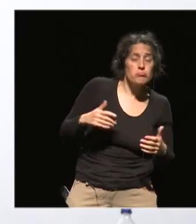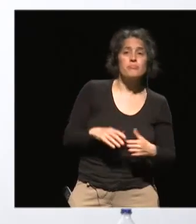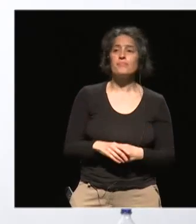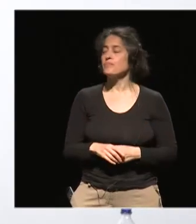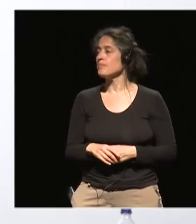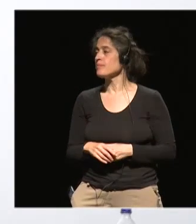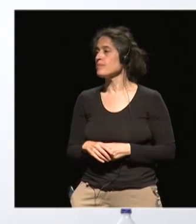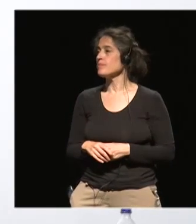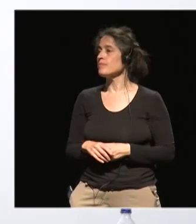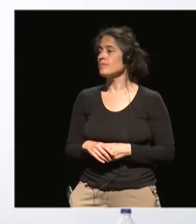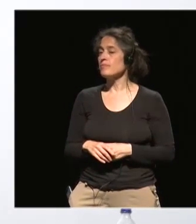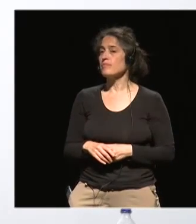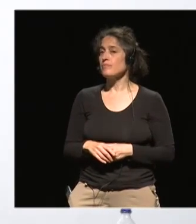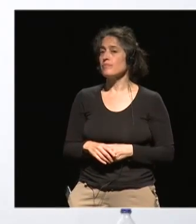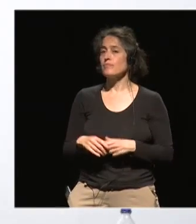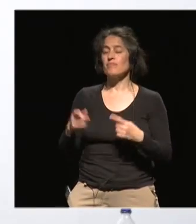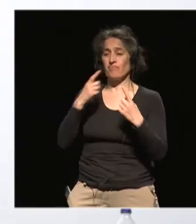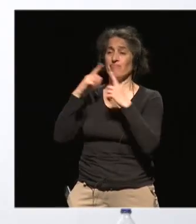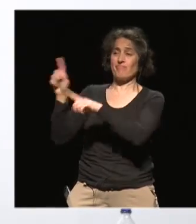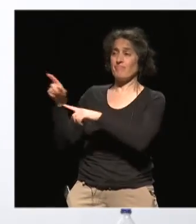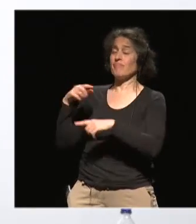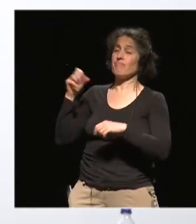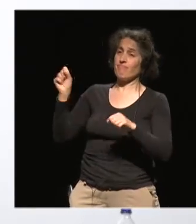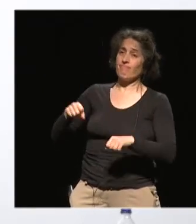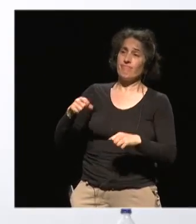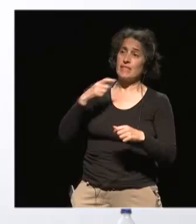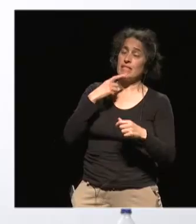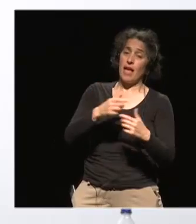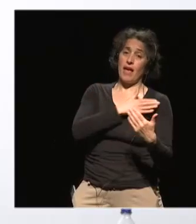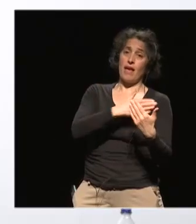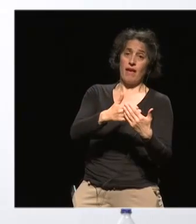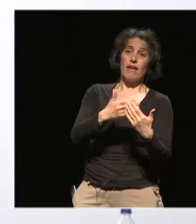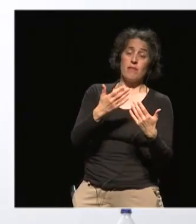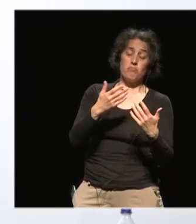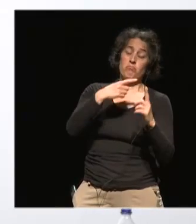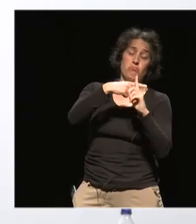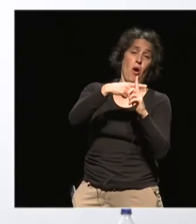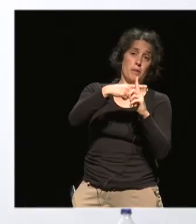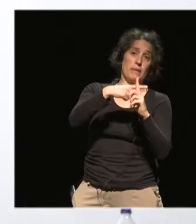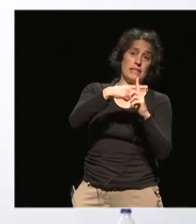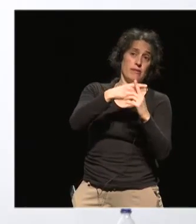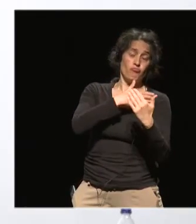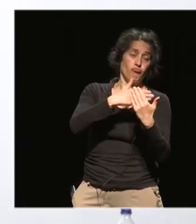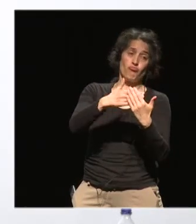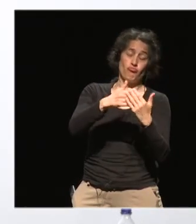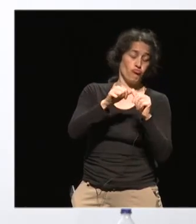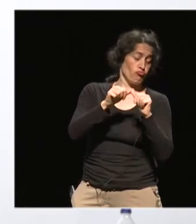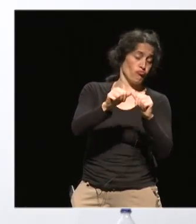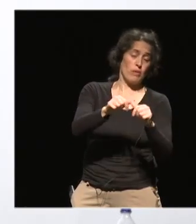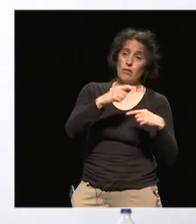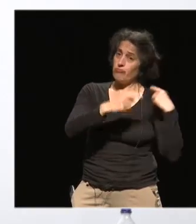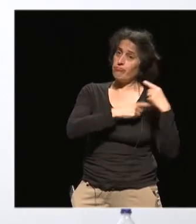situation. We are obviously optimistic. I think you have to be, right till the very end.